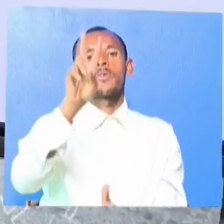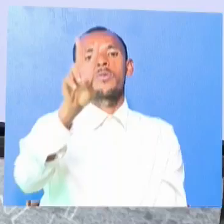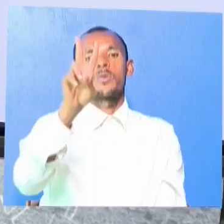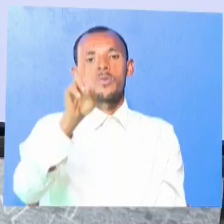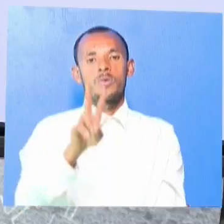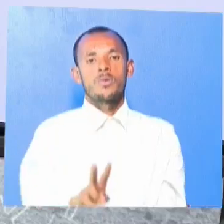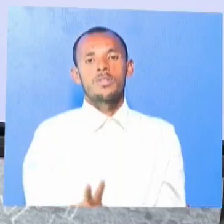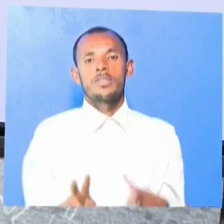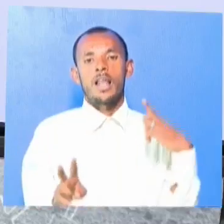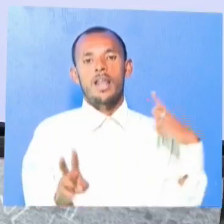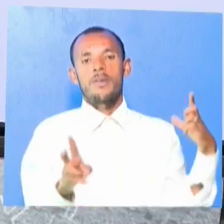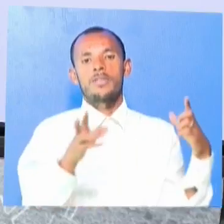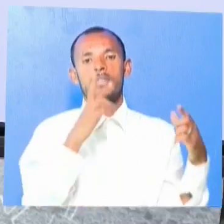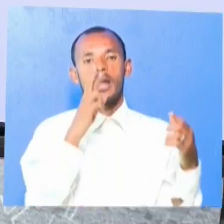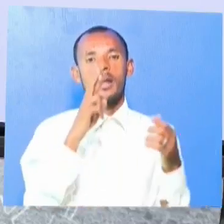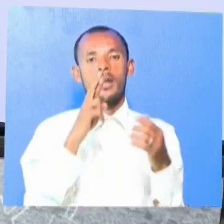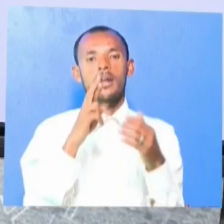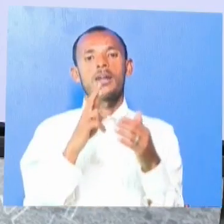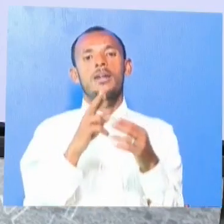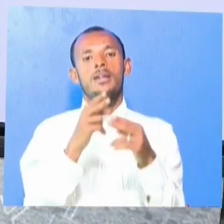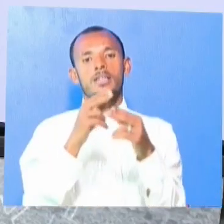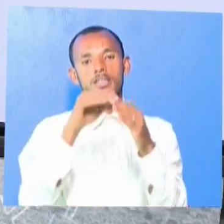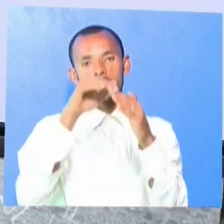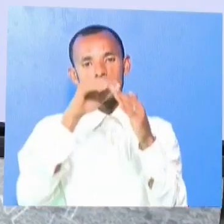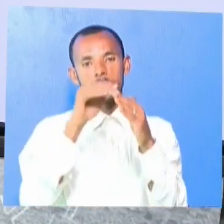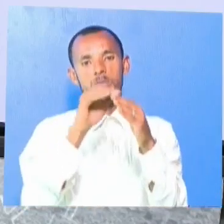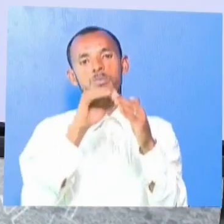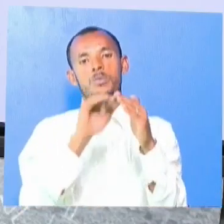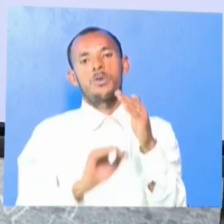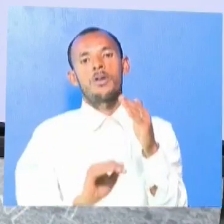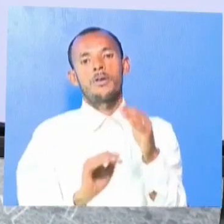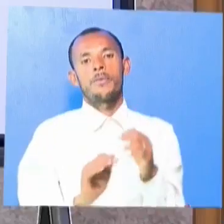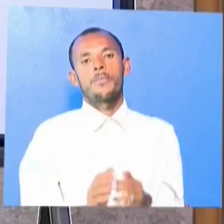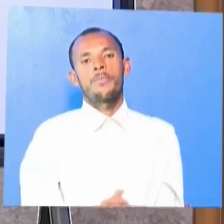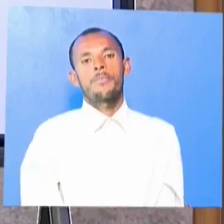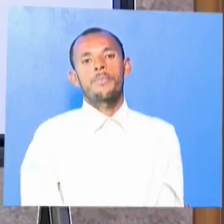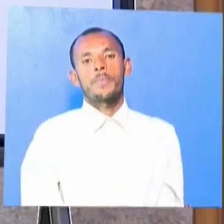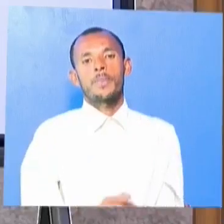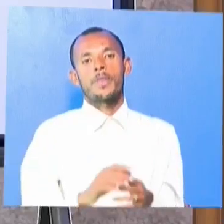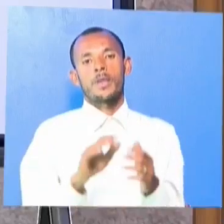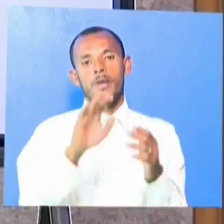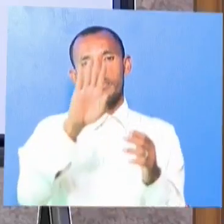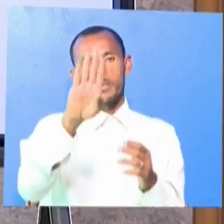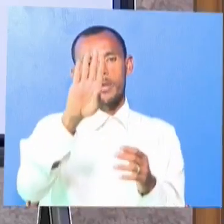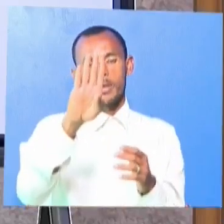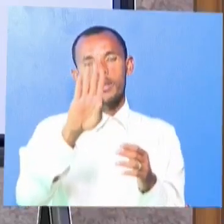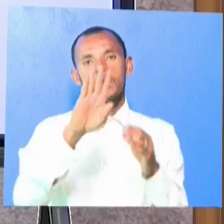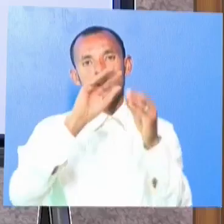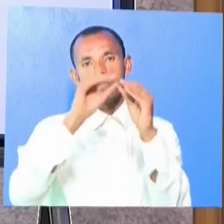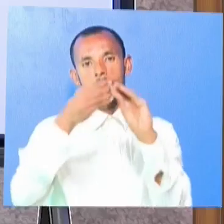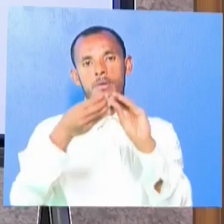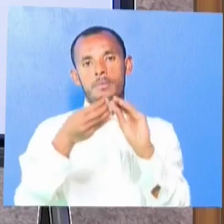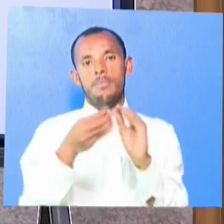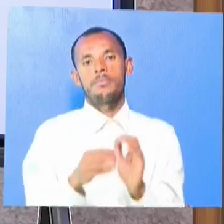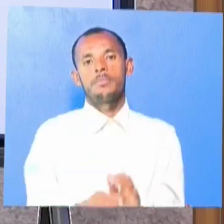is smaller. Therefore, negative 10 is less than negative 2. Let's compare these two numbers.